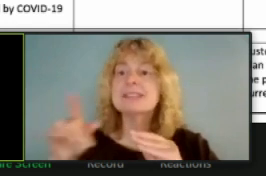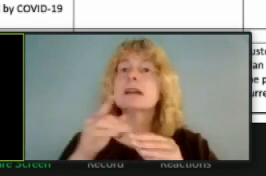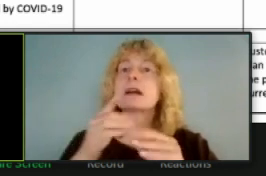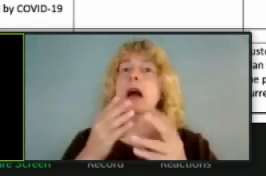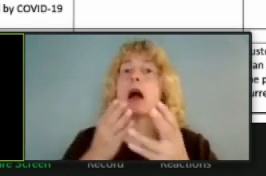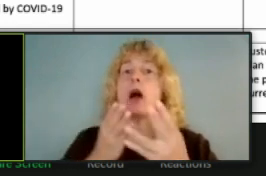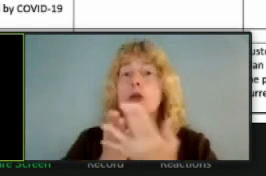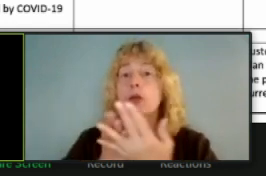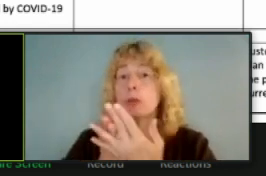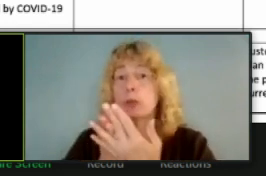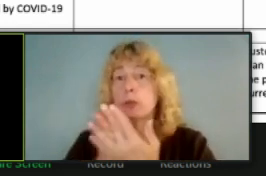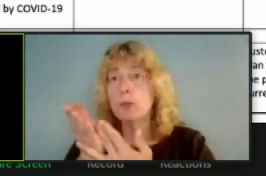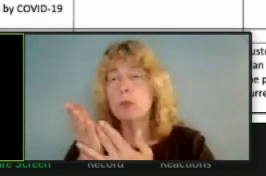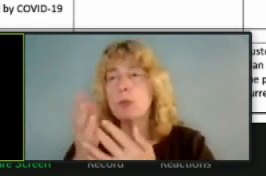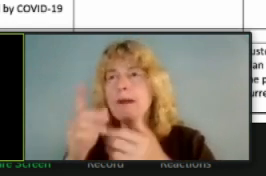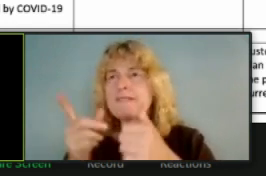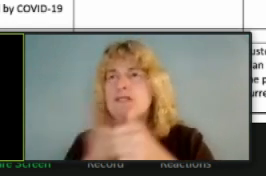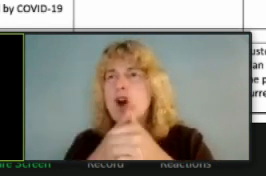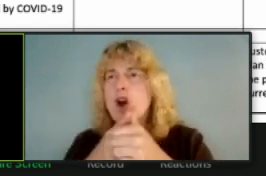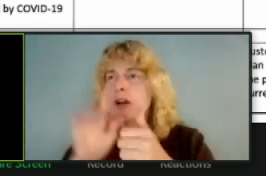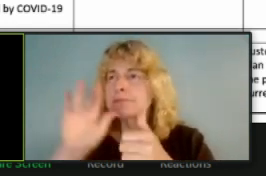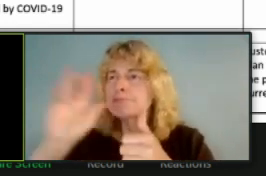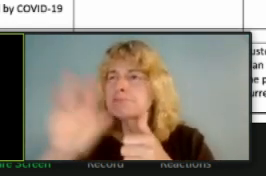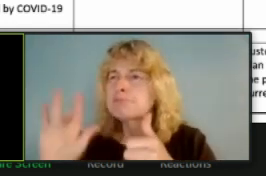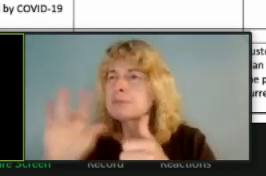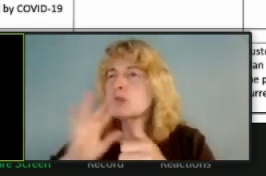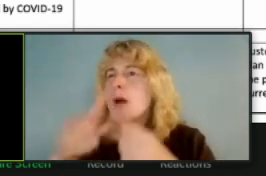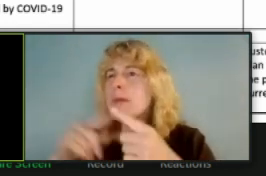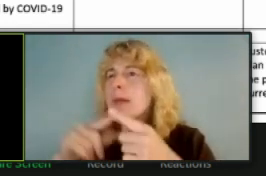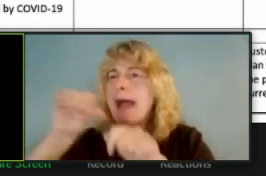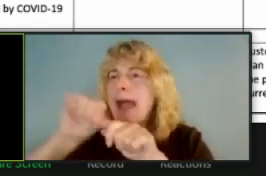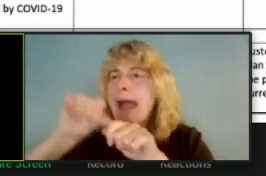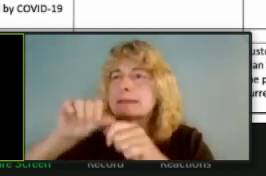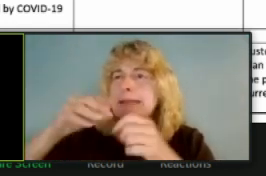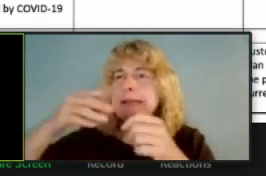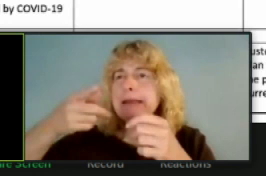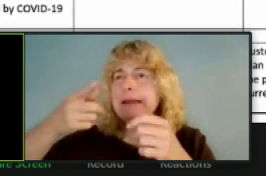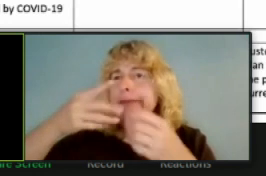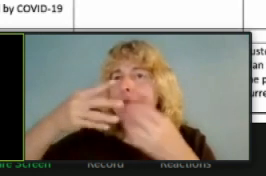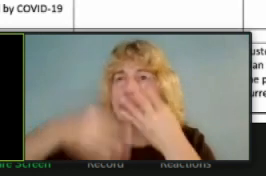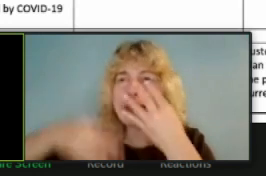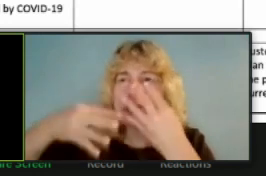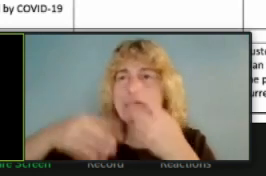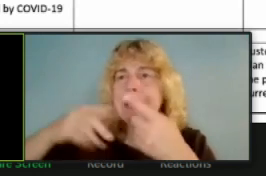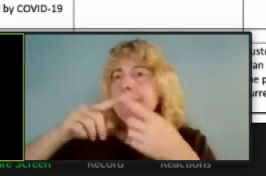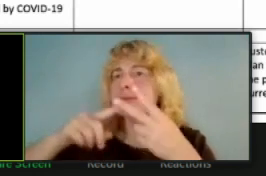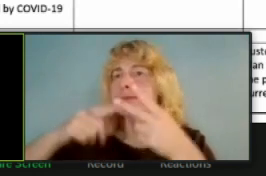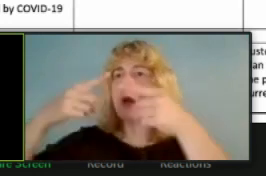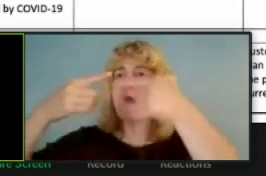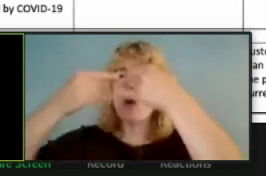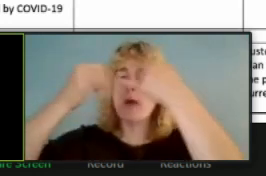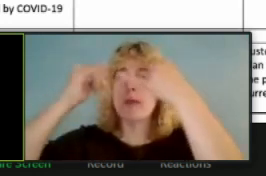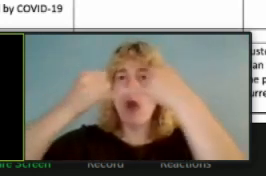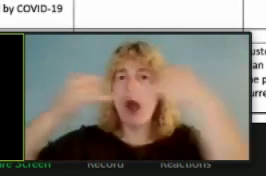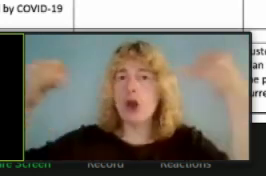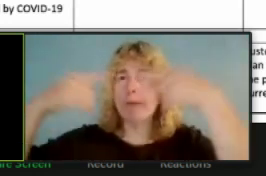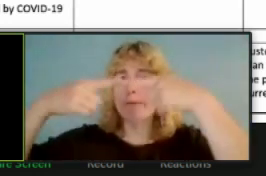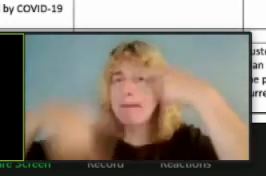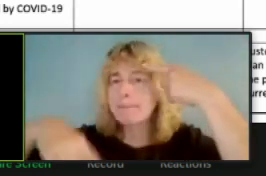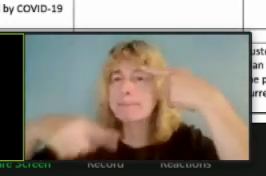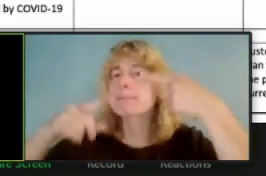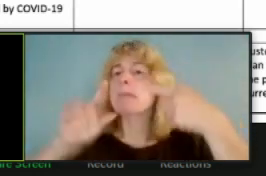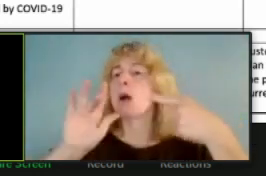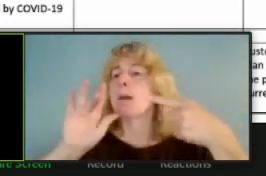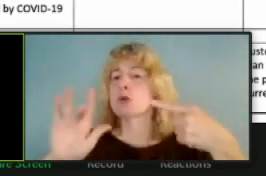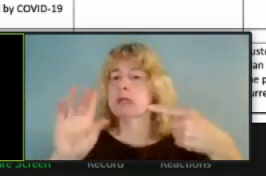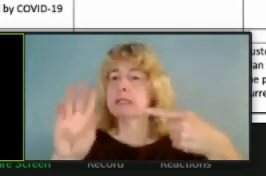two prompts talking about a gas leak or a down wire, tell them to press 6, and then they will be prompted into the